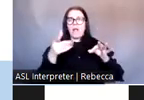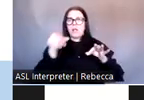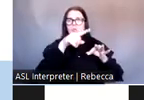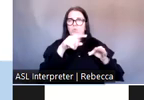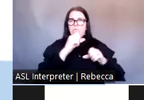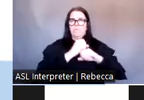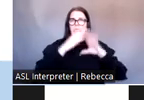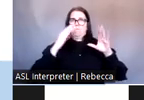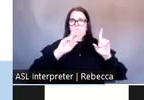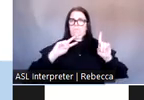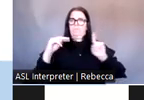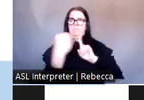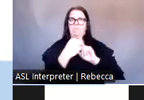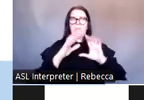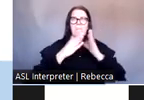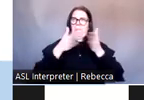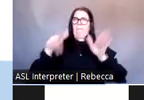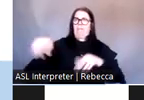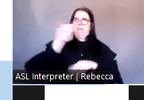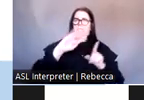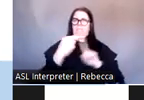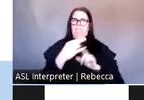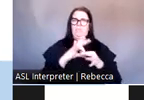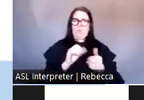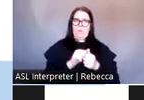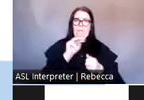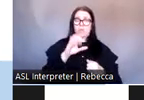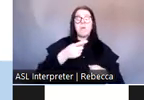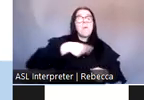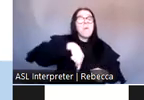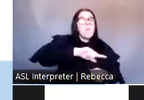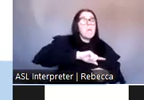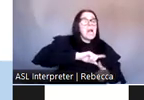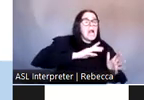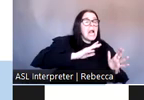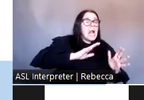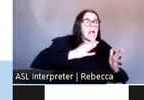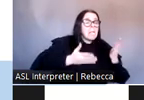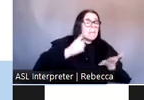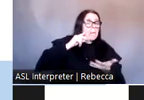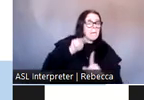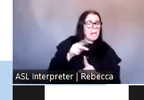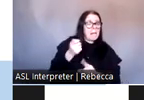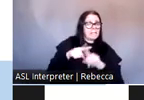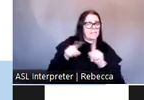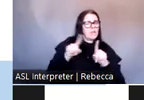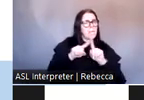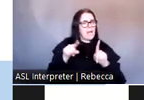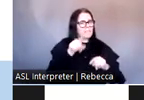them. We as educators may be seeing them in a different way, but a couple of nice examples of how the public might be seeing